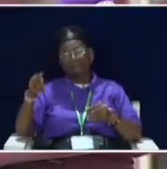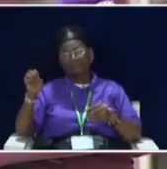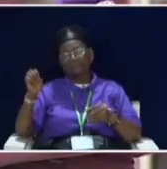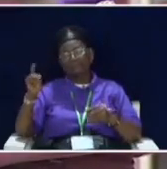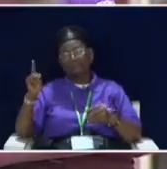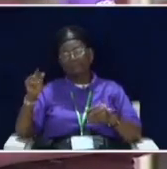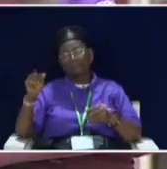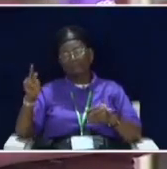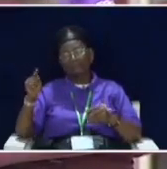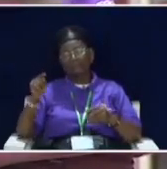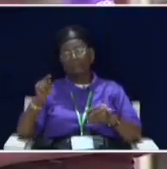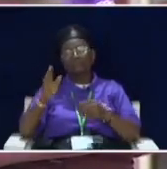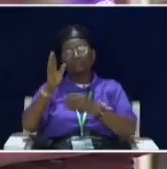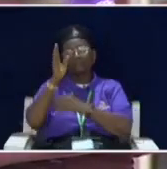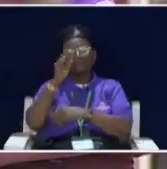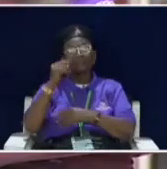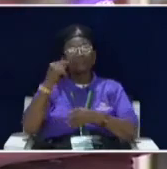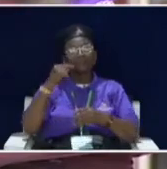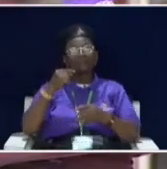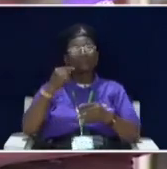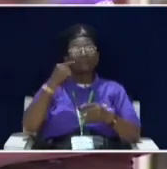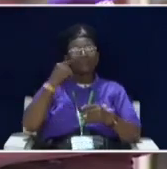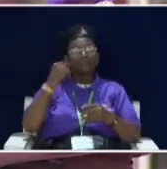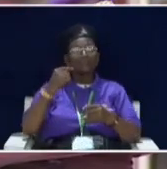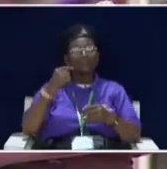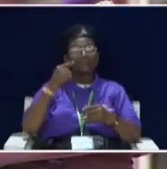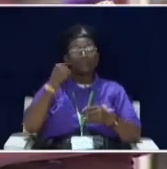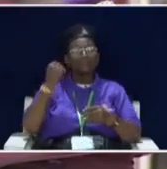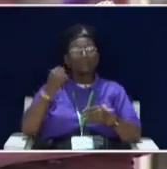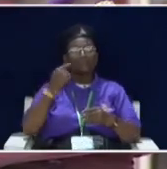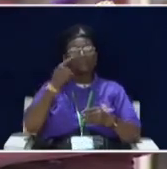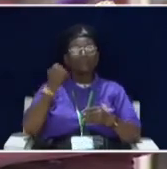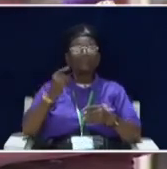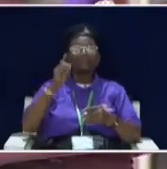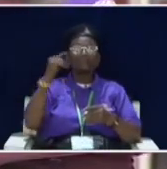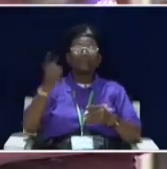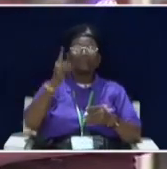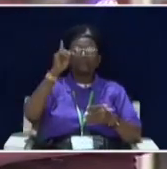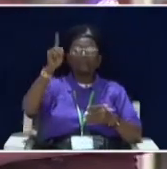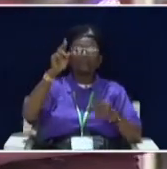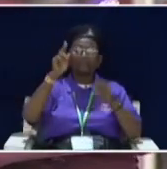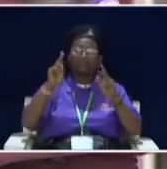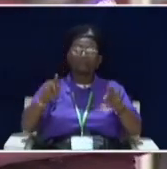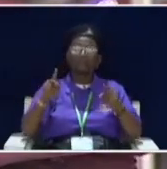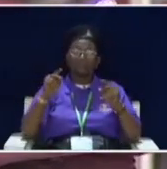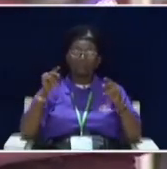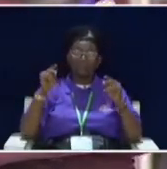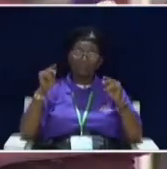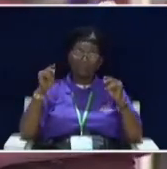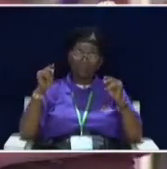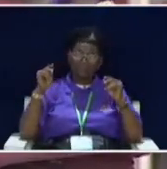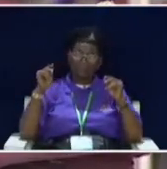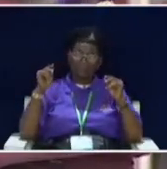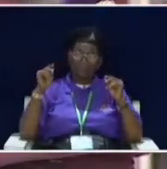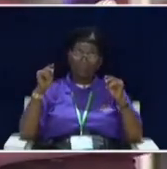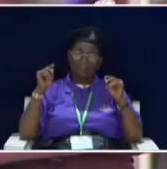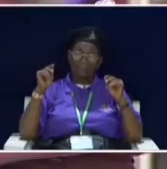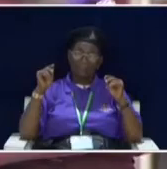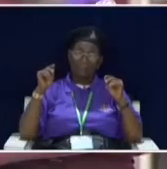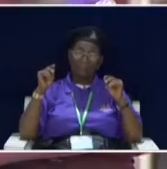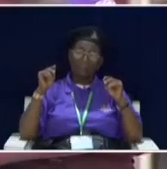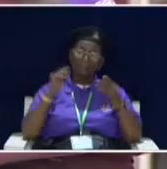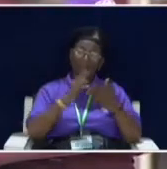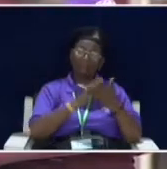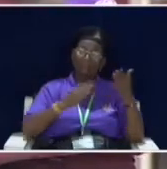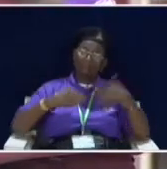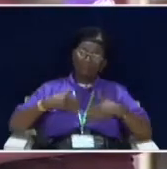God noticed only one person. Eni kan shoshu ninu won ni Olorun fiyesi. Somebody